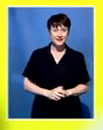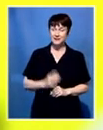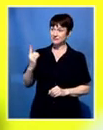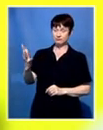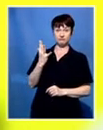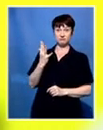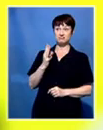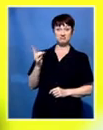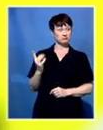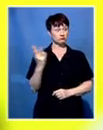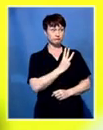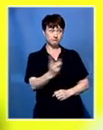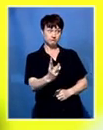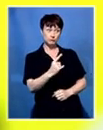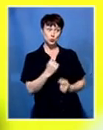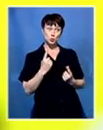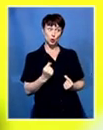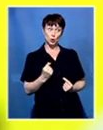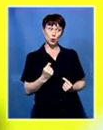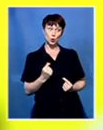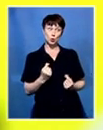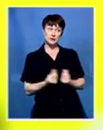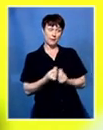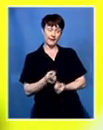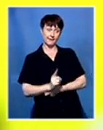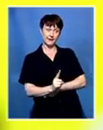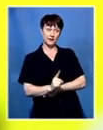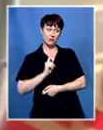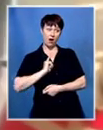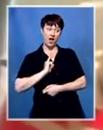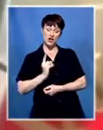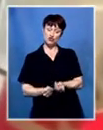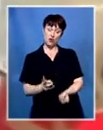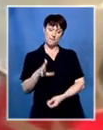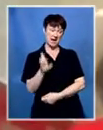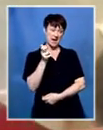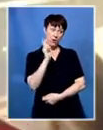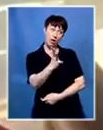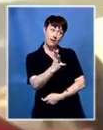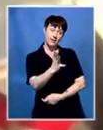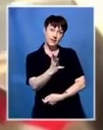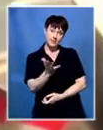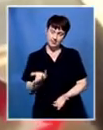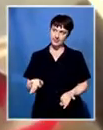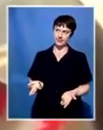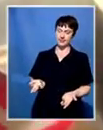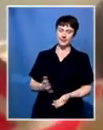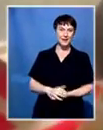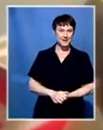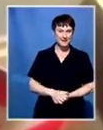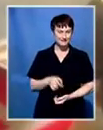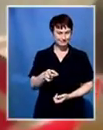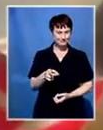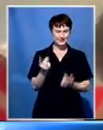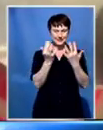they walked in was, don't do anything silly because we'll kill the kids. While the statistics portray an